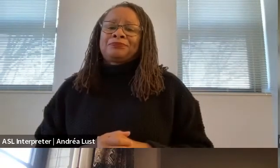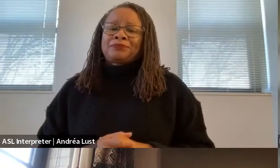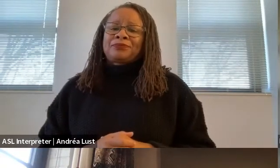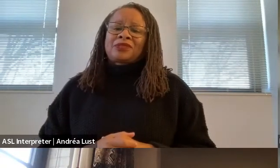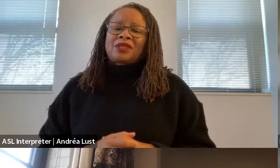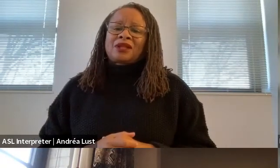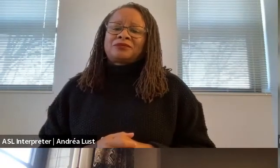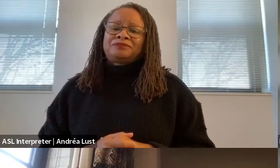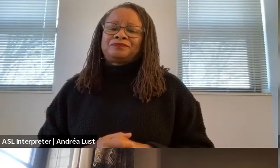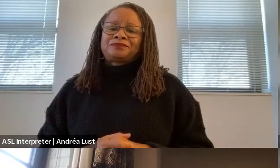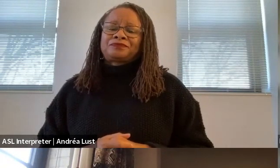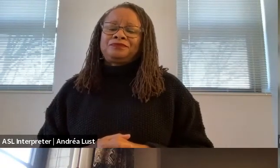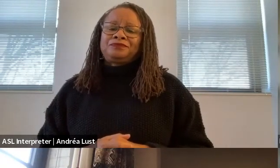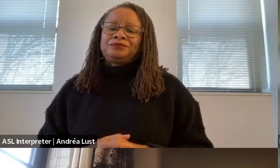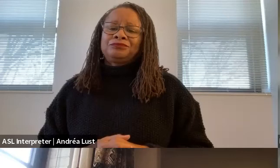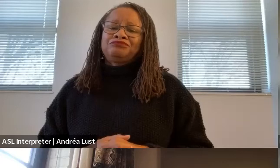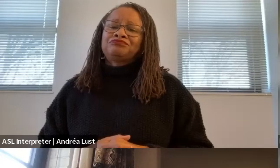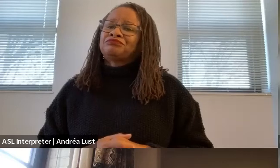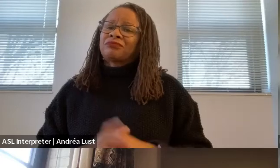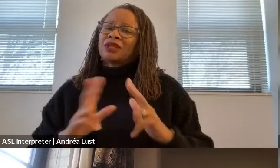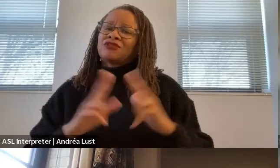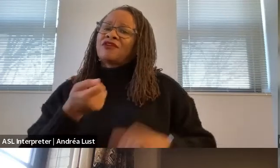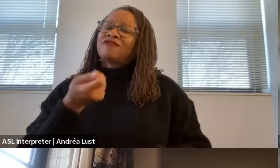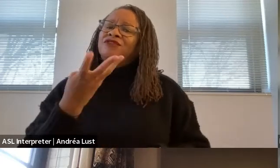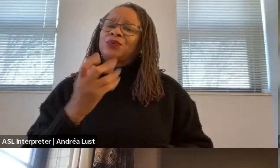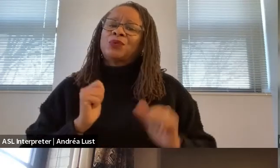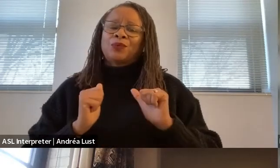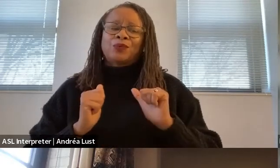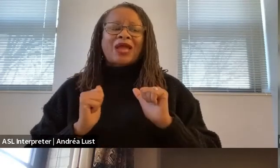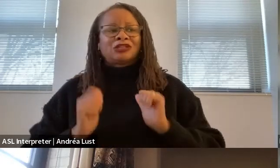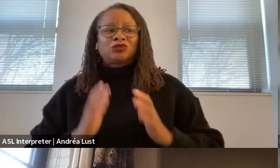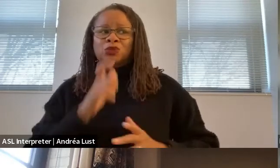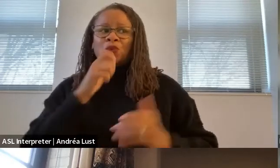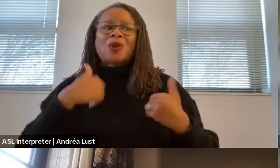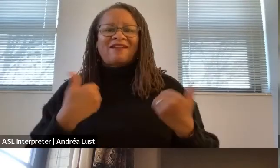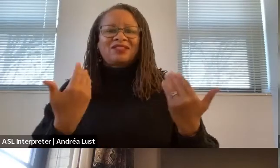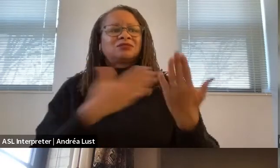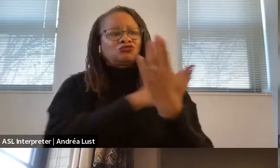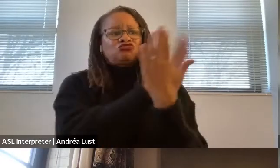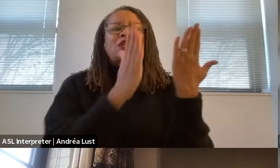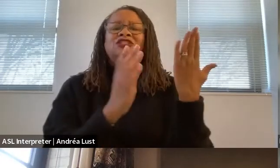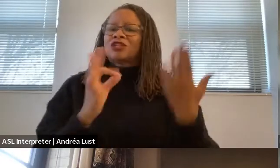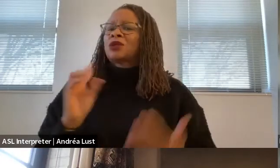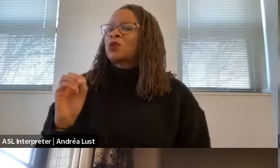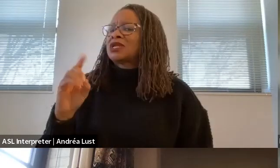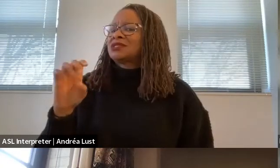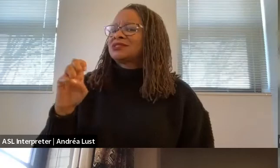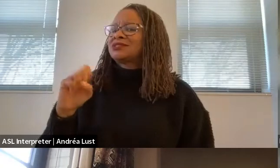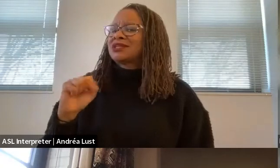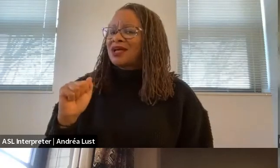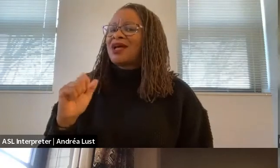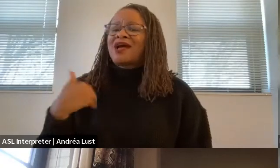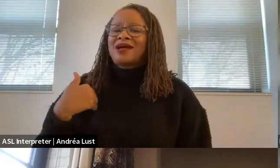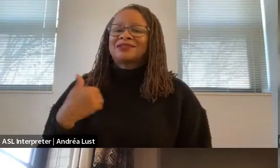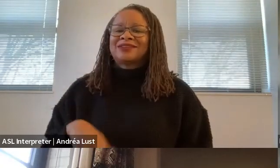it's just not, you have very, very few actresses who have Odessa's range. Mm-hmm. I couldn't agree more.